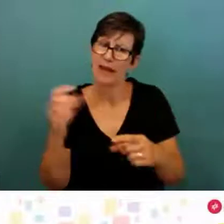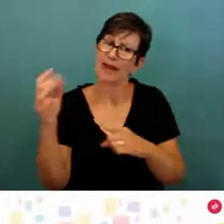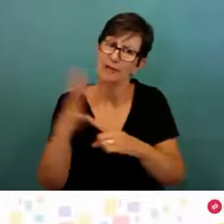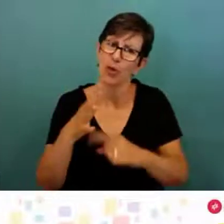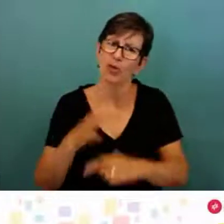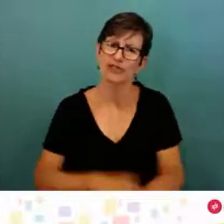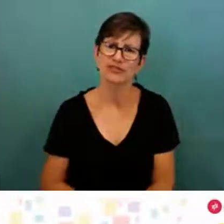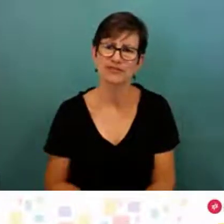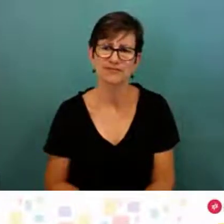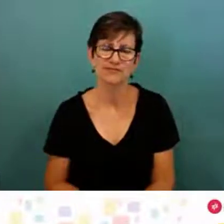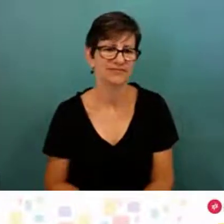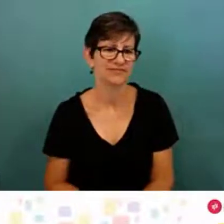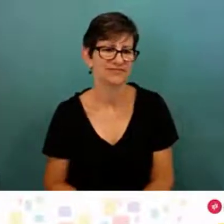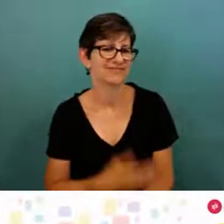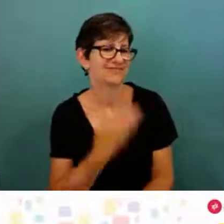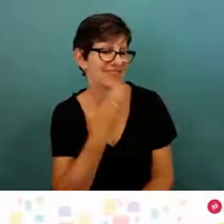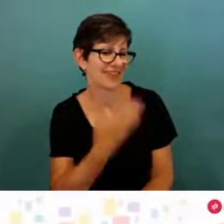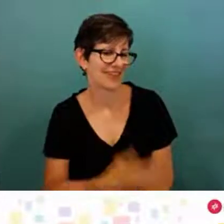Thank you.